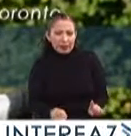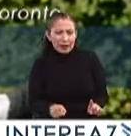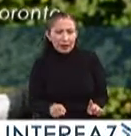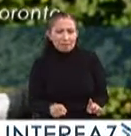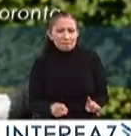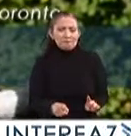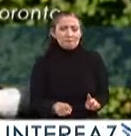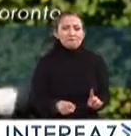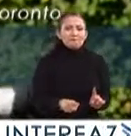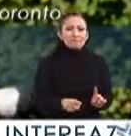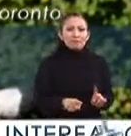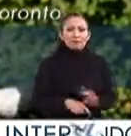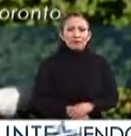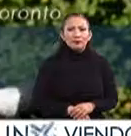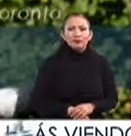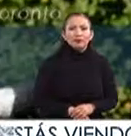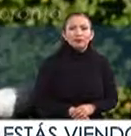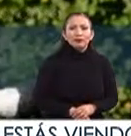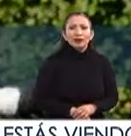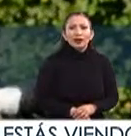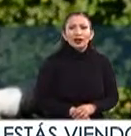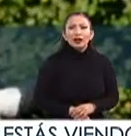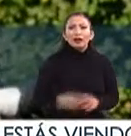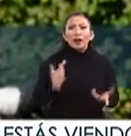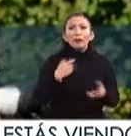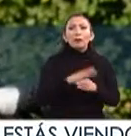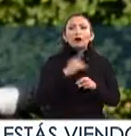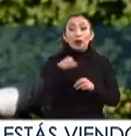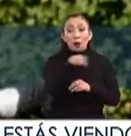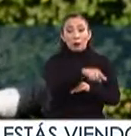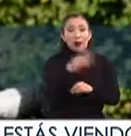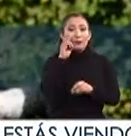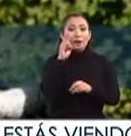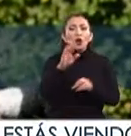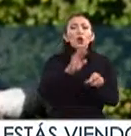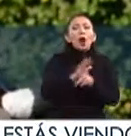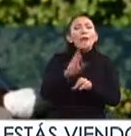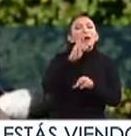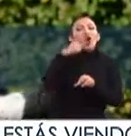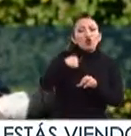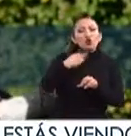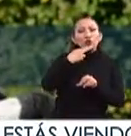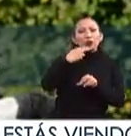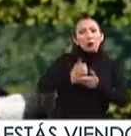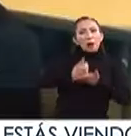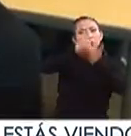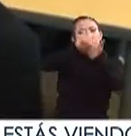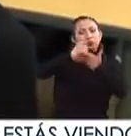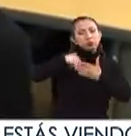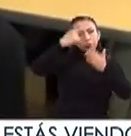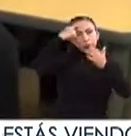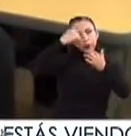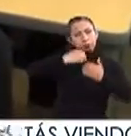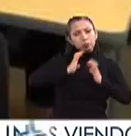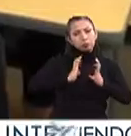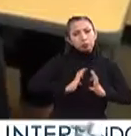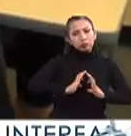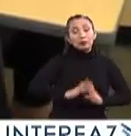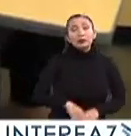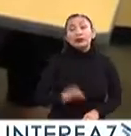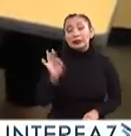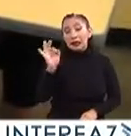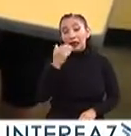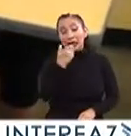different types of mindfulness-based practices so they can see which one is the right one for their mental fitness. En este sentido,